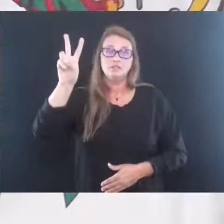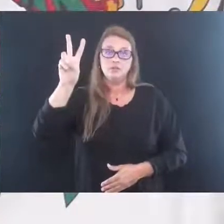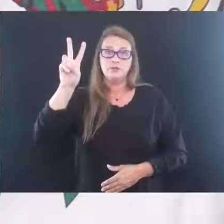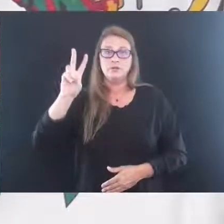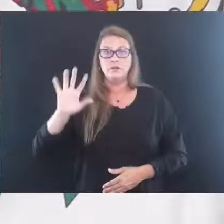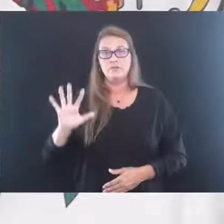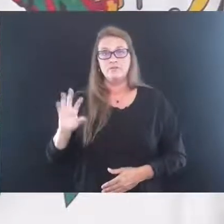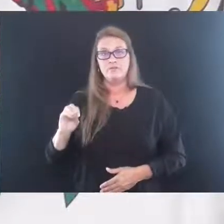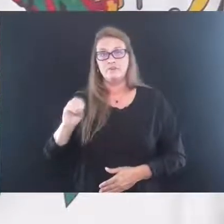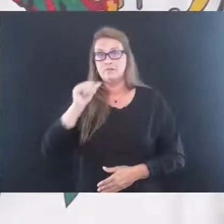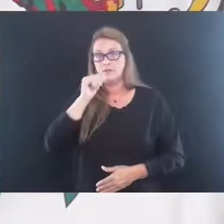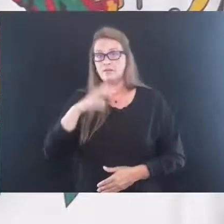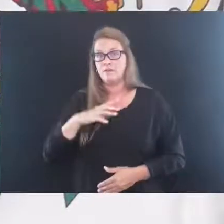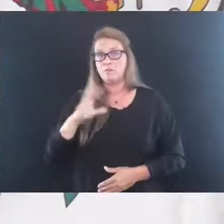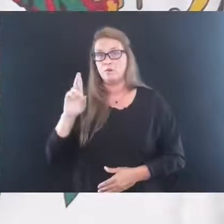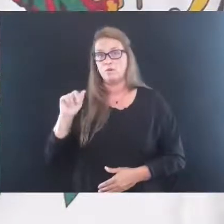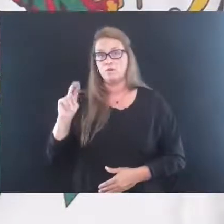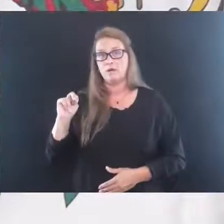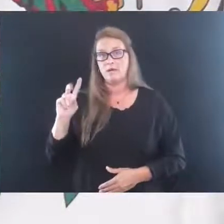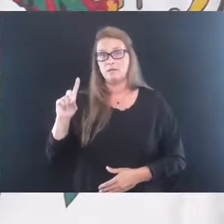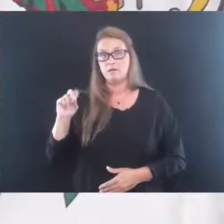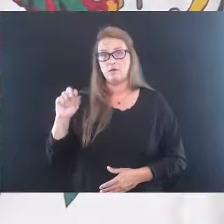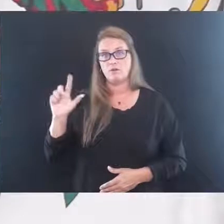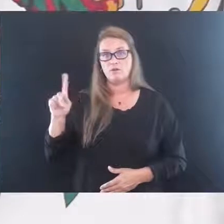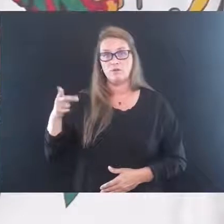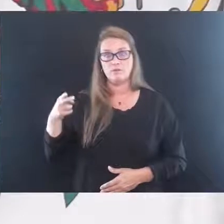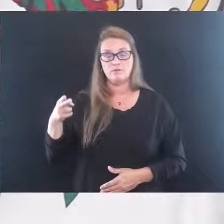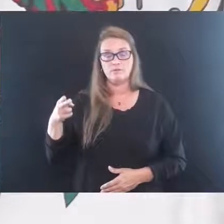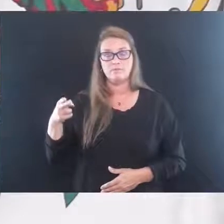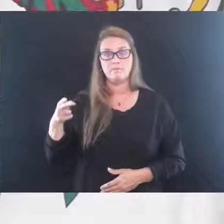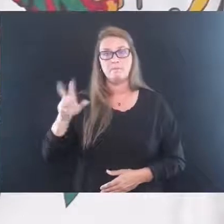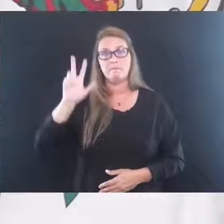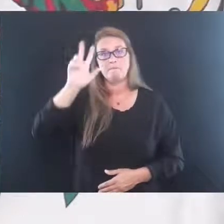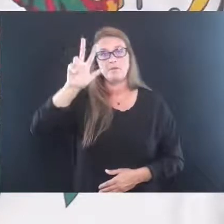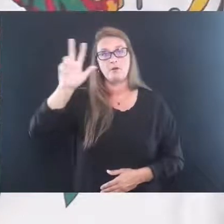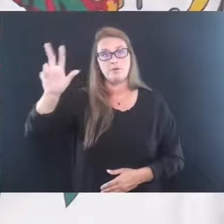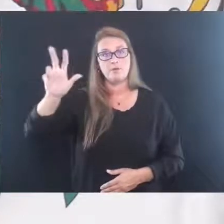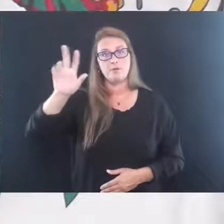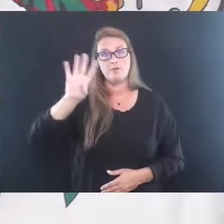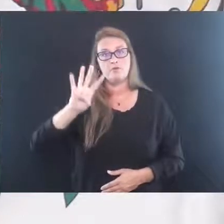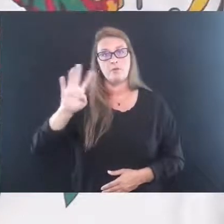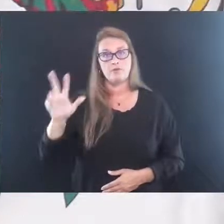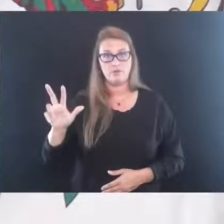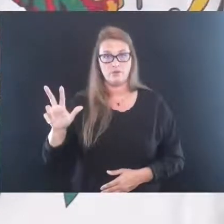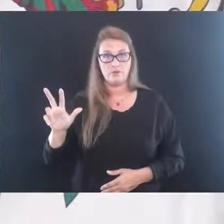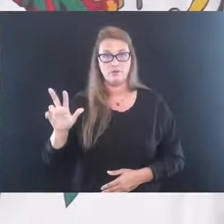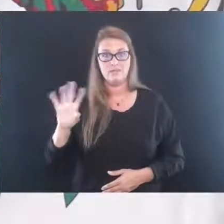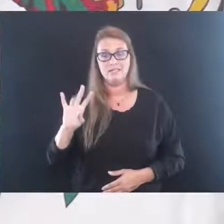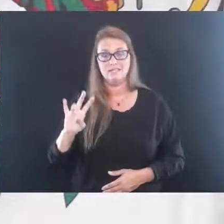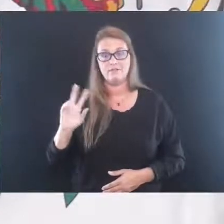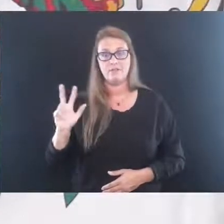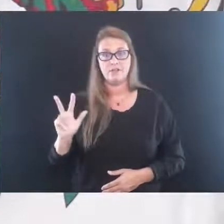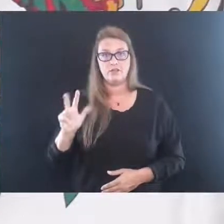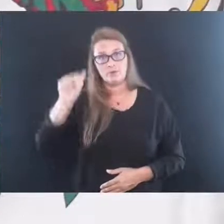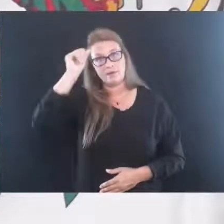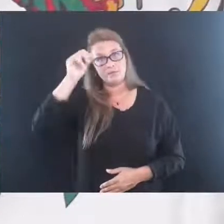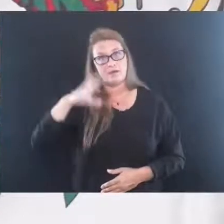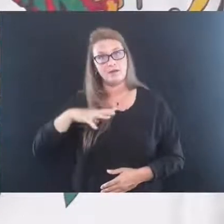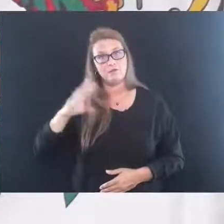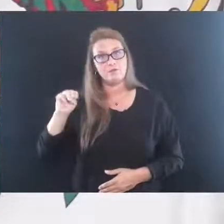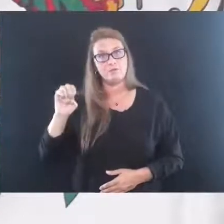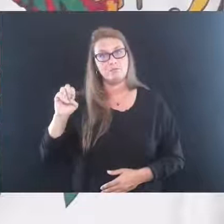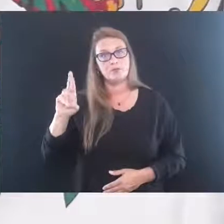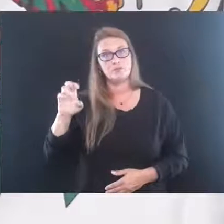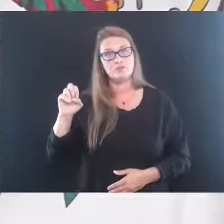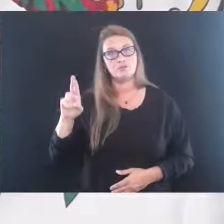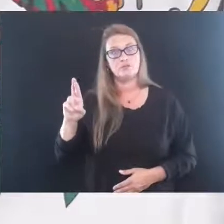a 50-year-old female from Randolph County. The 3,343rd death is a 73-year-old male from Mercer